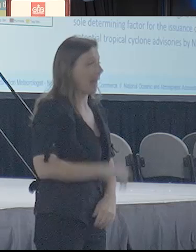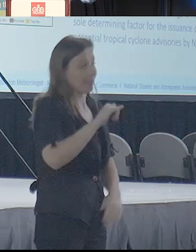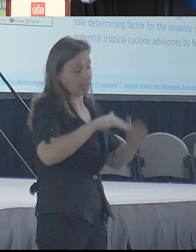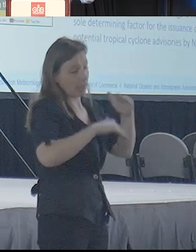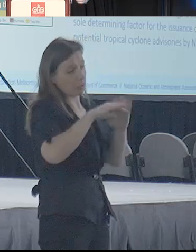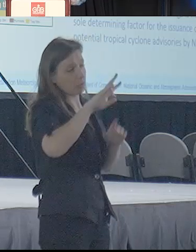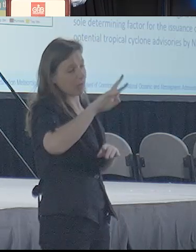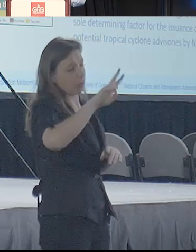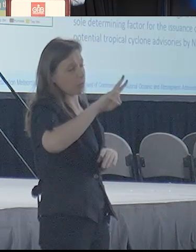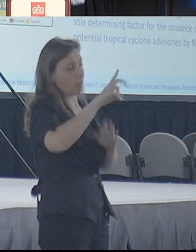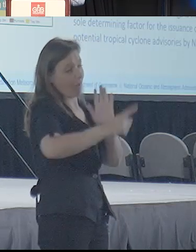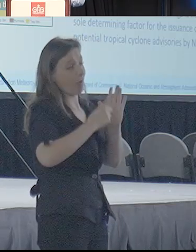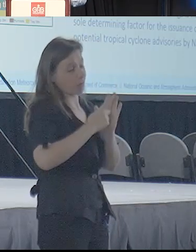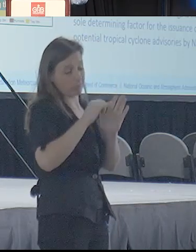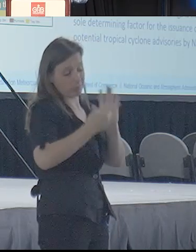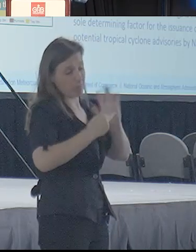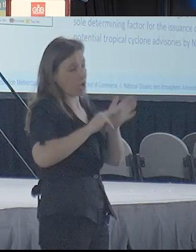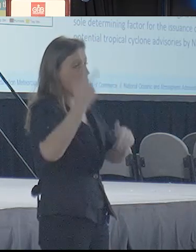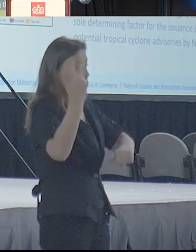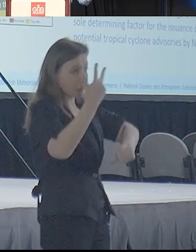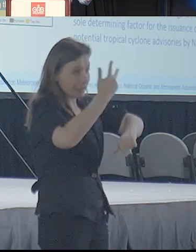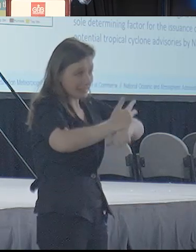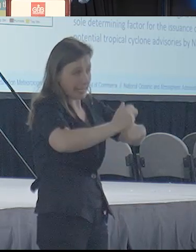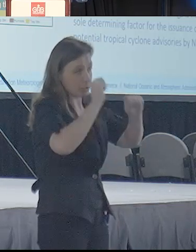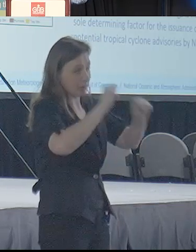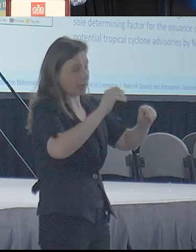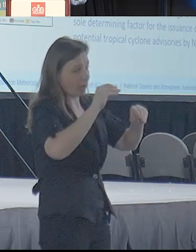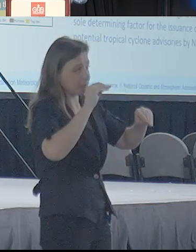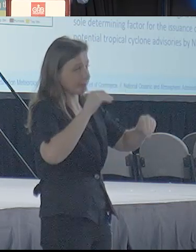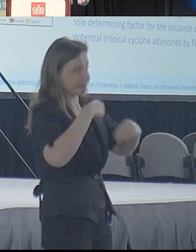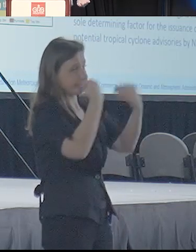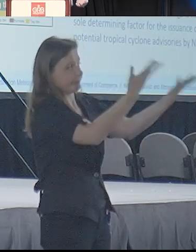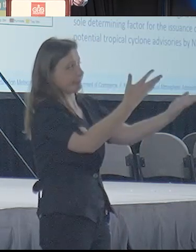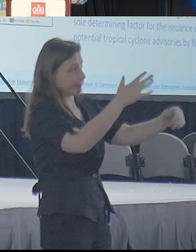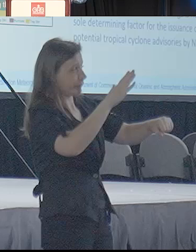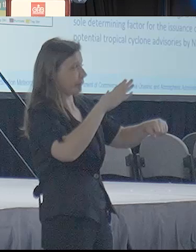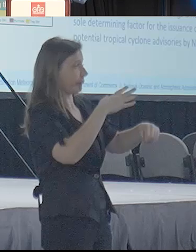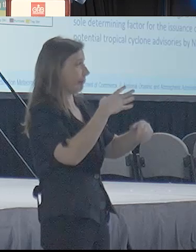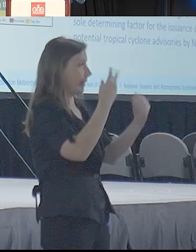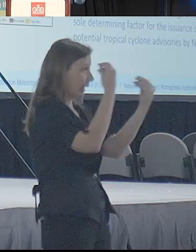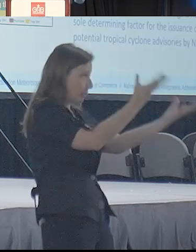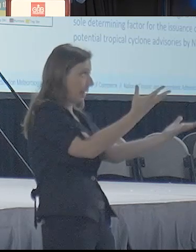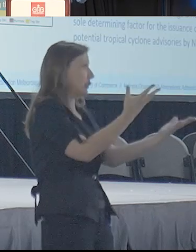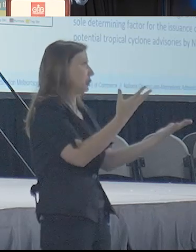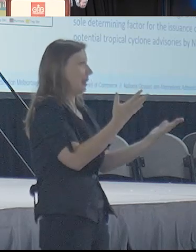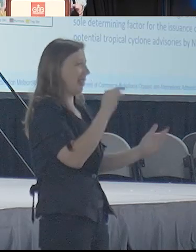3 days, we could be issuing advisories even before something has formed. So that's giving